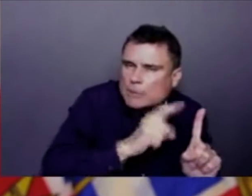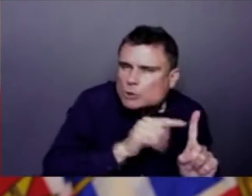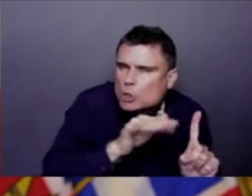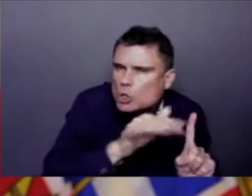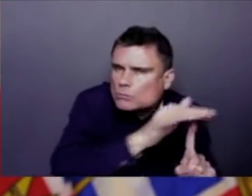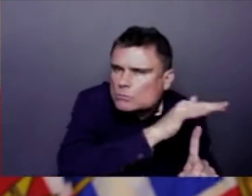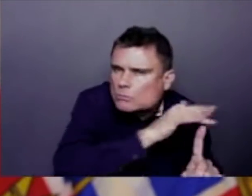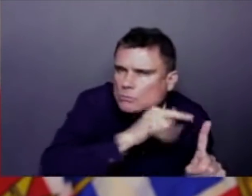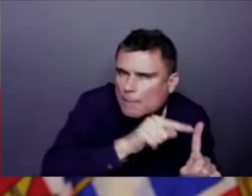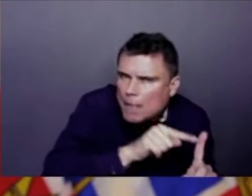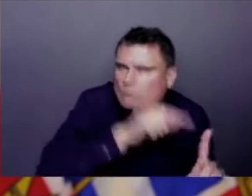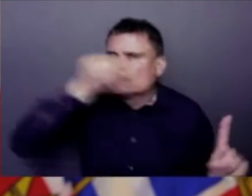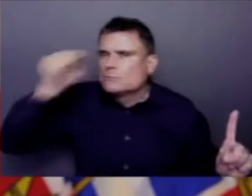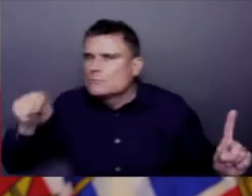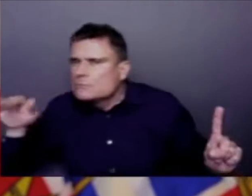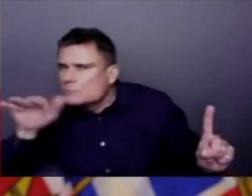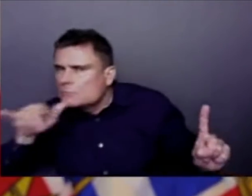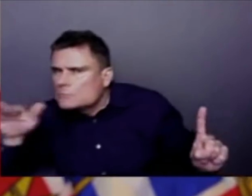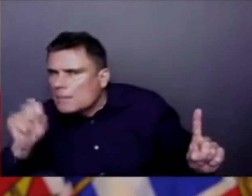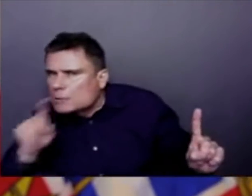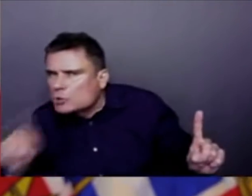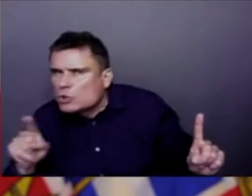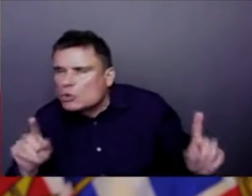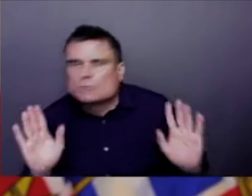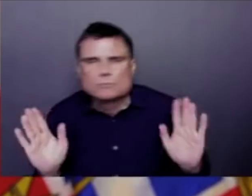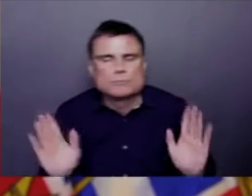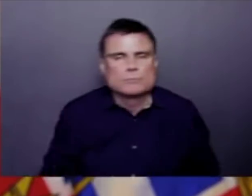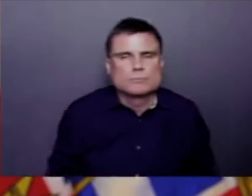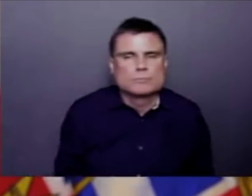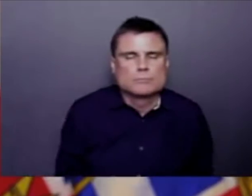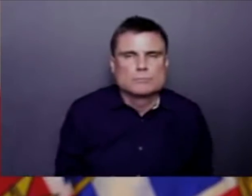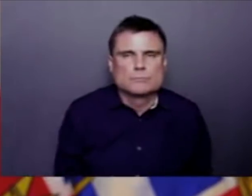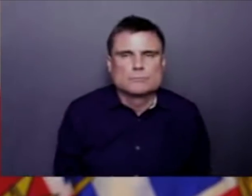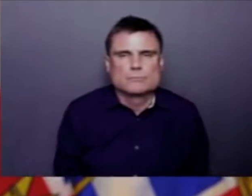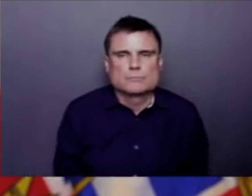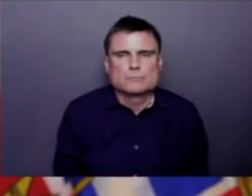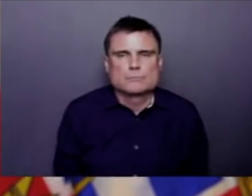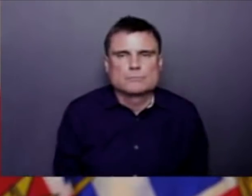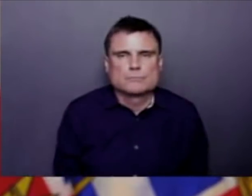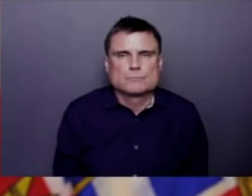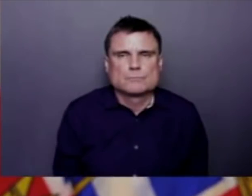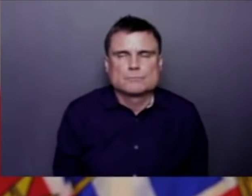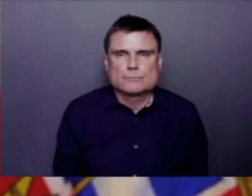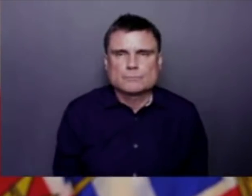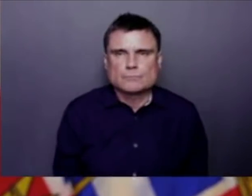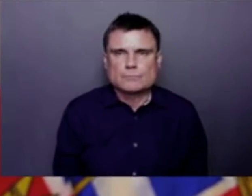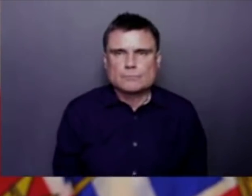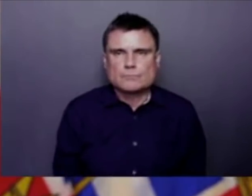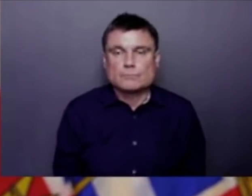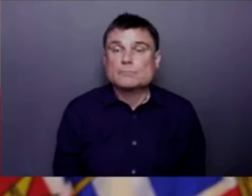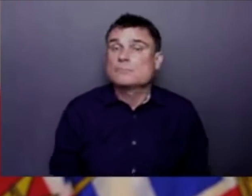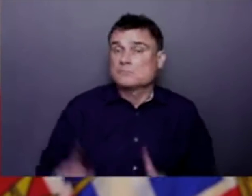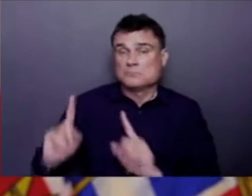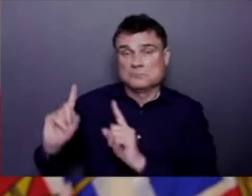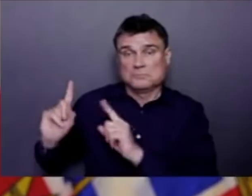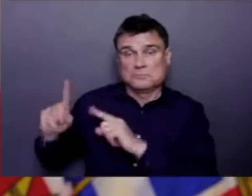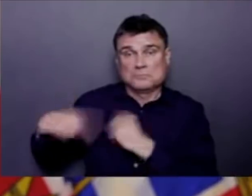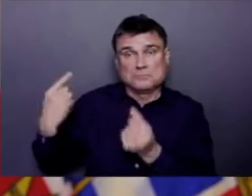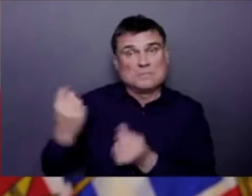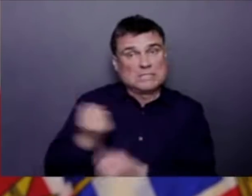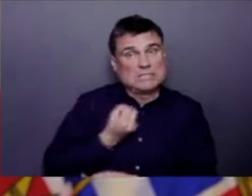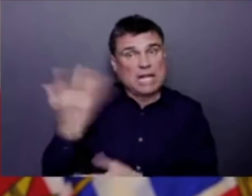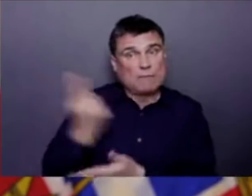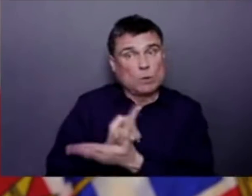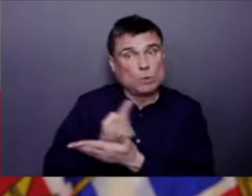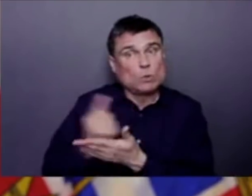of other isolates, they're called. So the tests that were done over the past number of weeks in people who came from